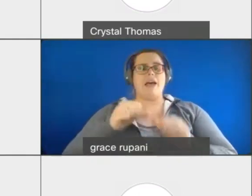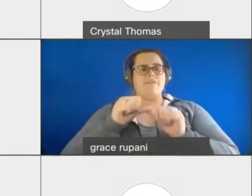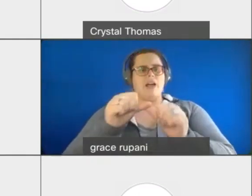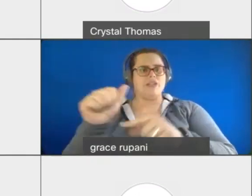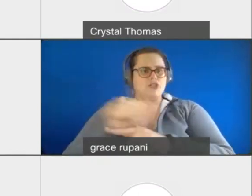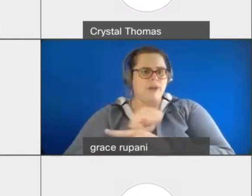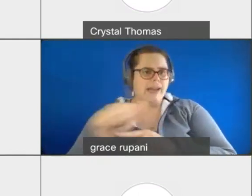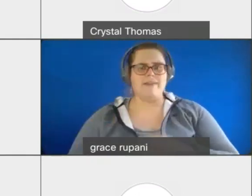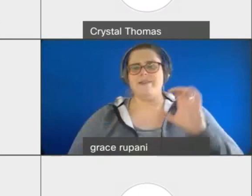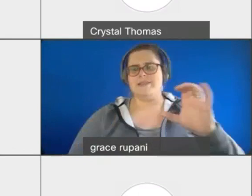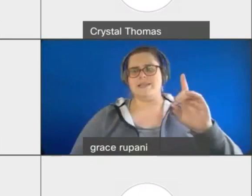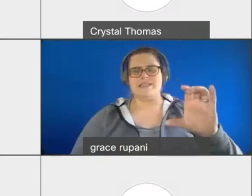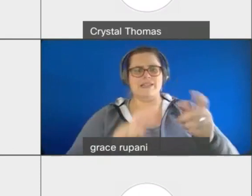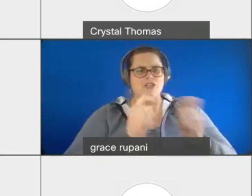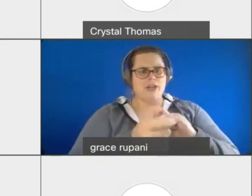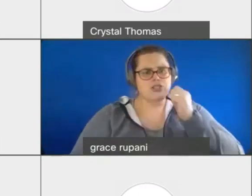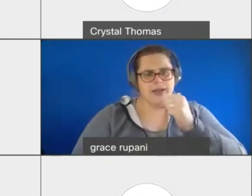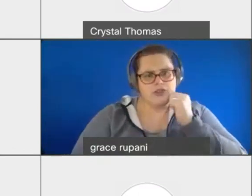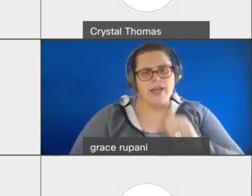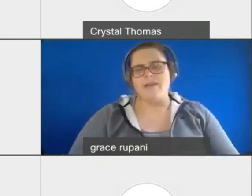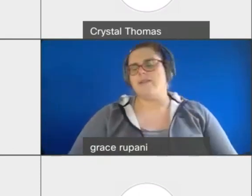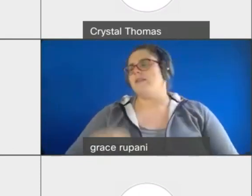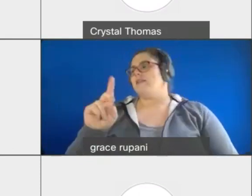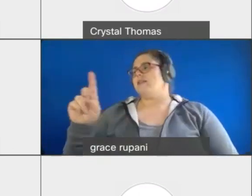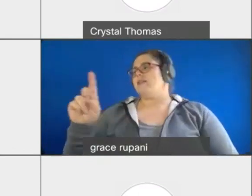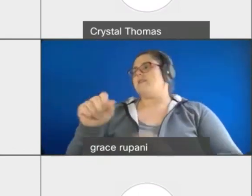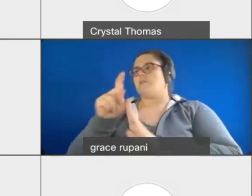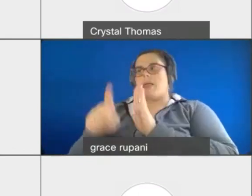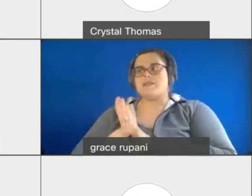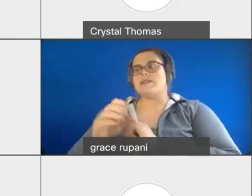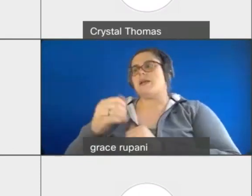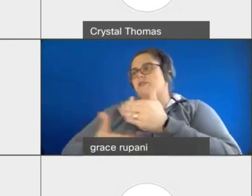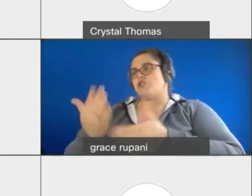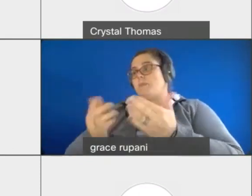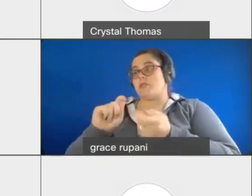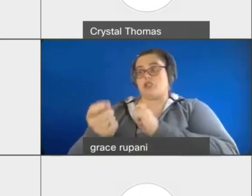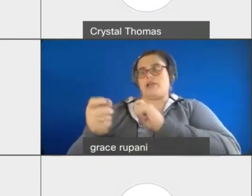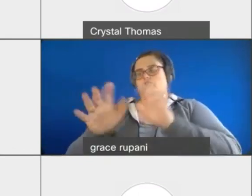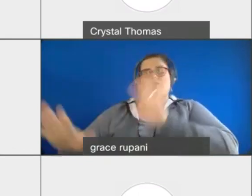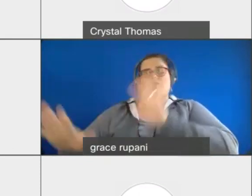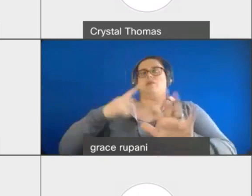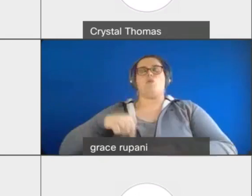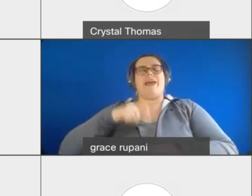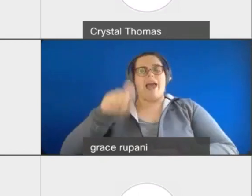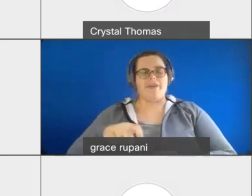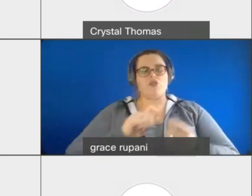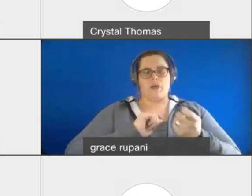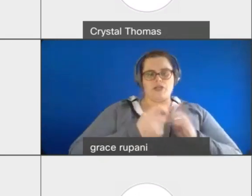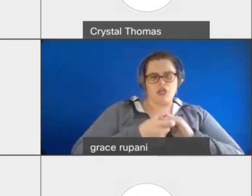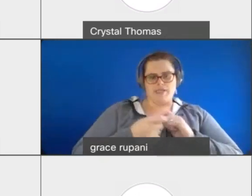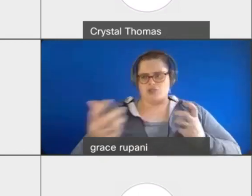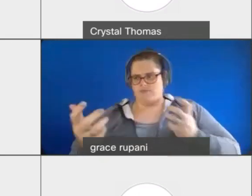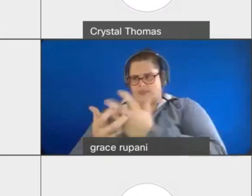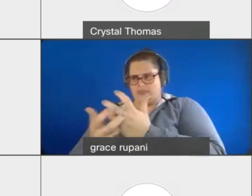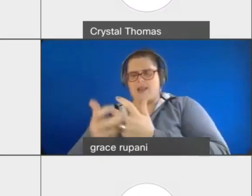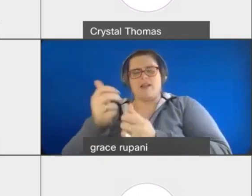is changing every day. DDS policies and procedures may change. And so we have to adjust with that. But what we're trying to do is make